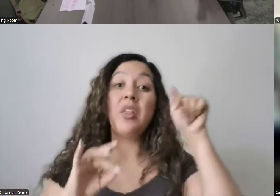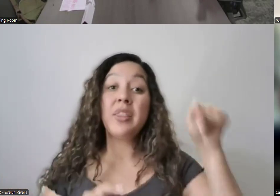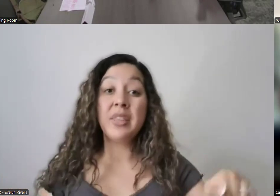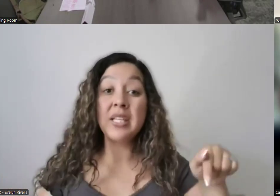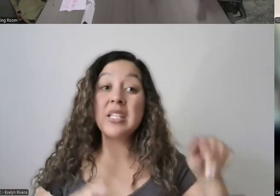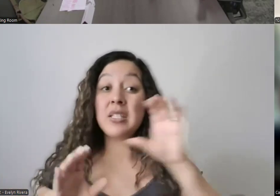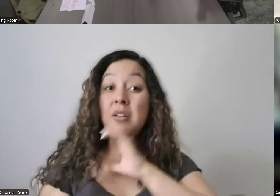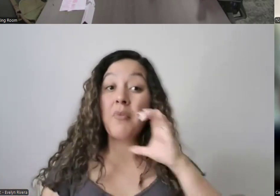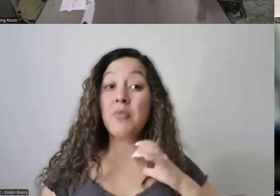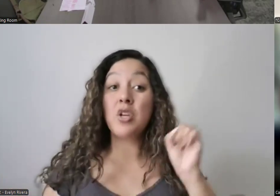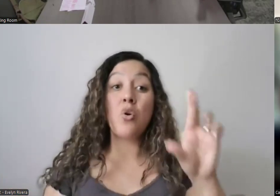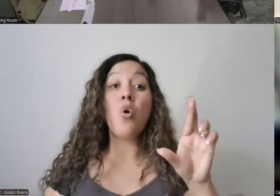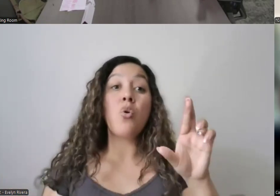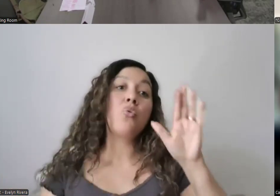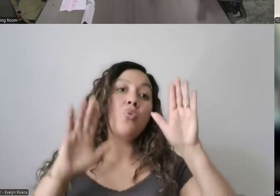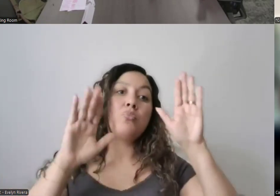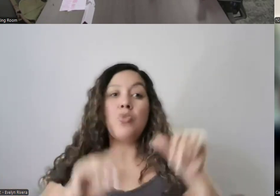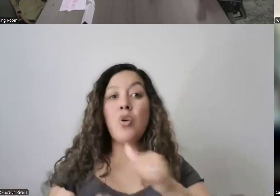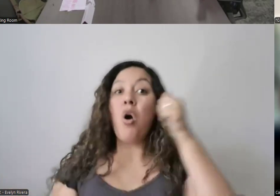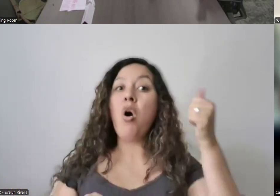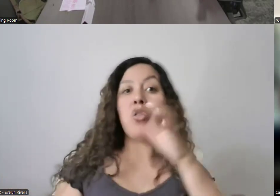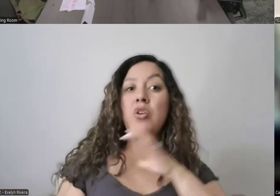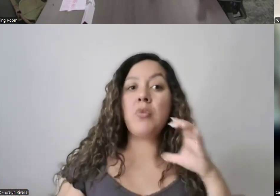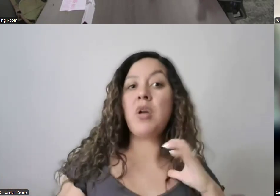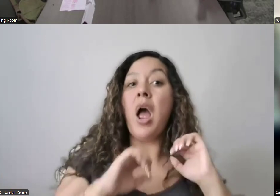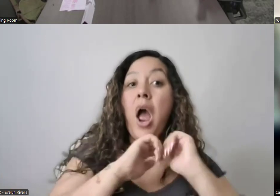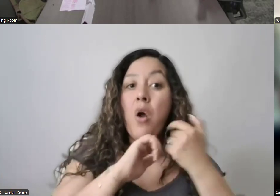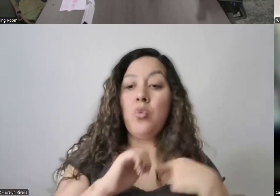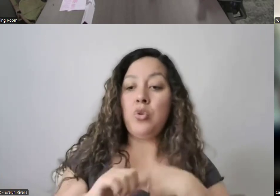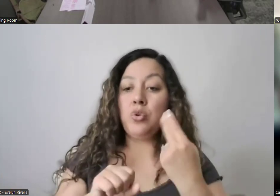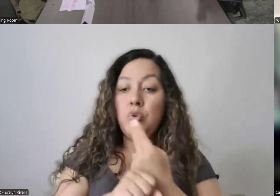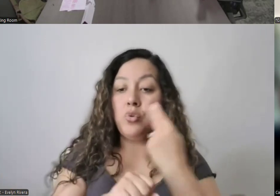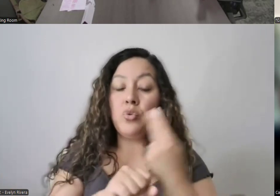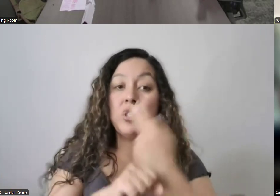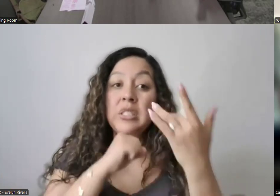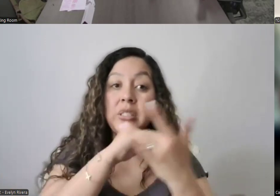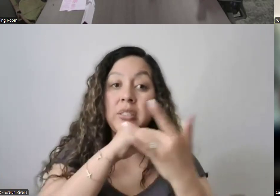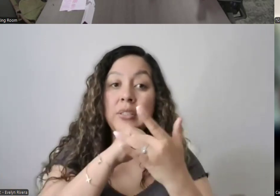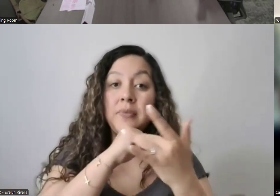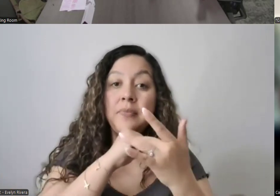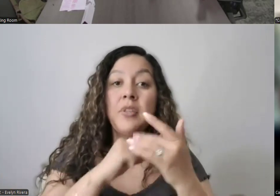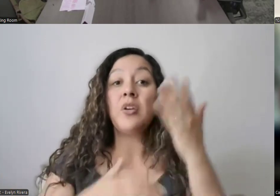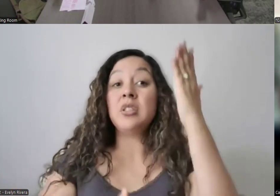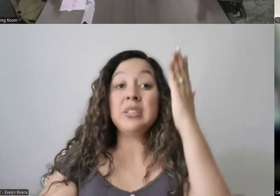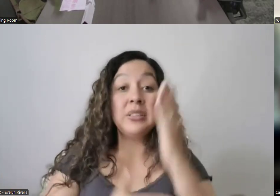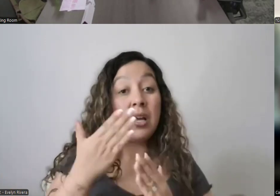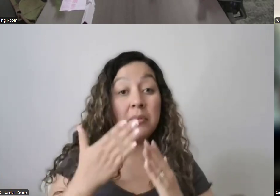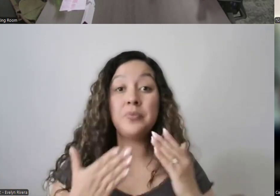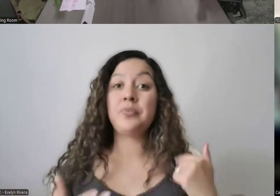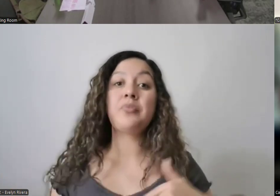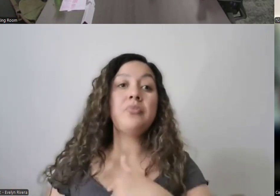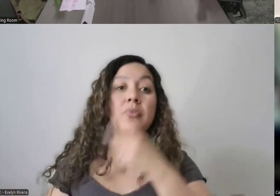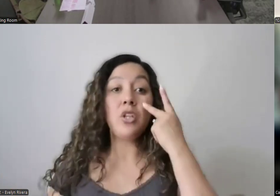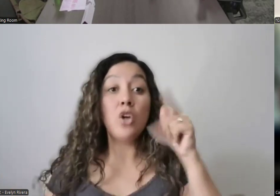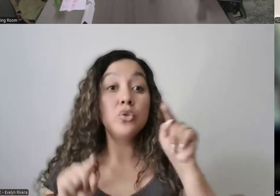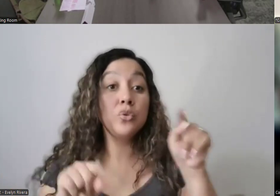greater work that we're doing on social connection, it's really about how we're using tech and if it's a replacement. And there are some cases, for example, as we saw during the